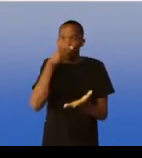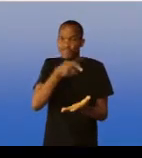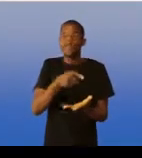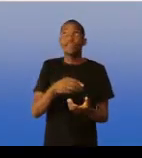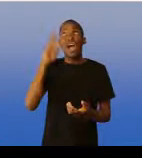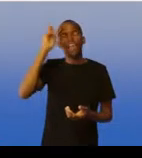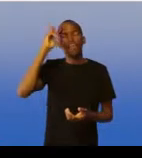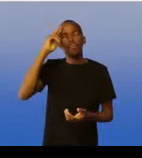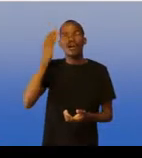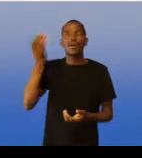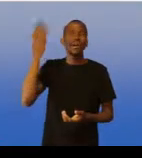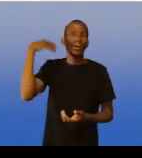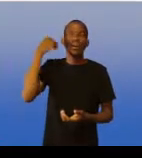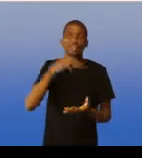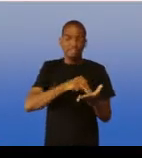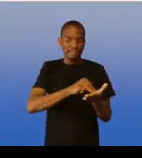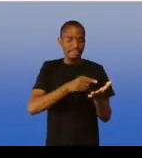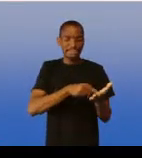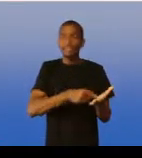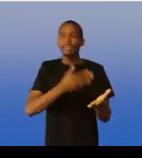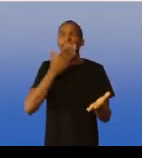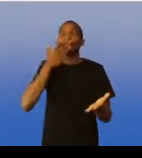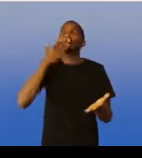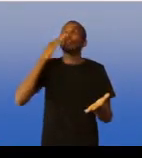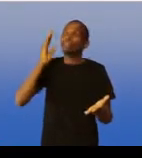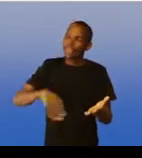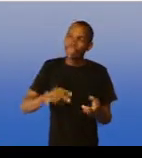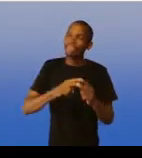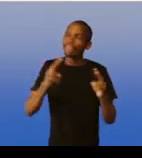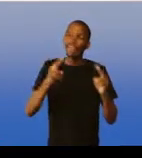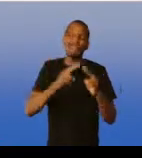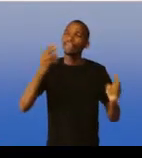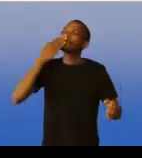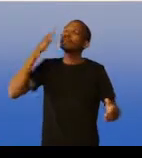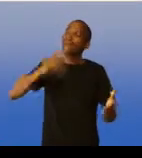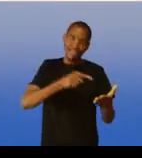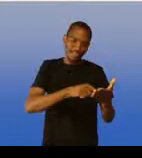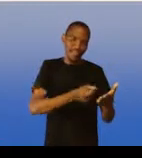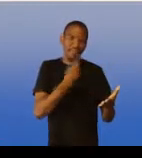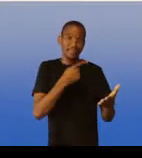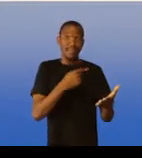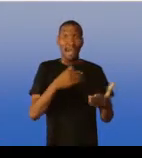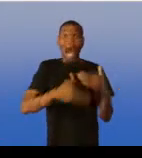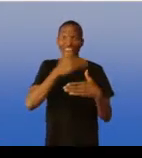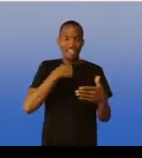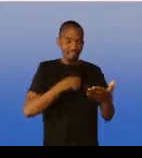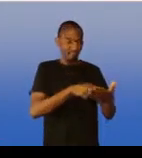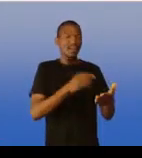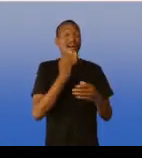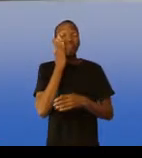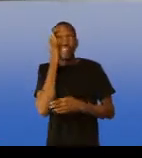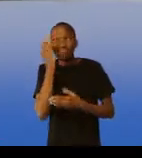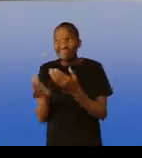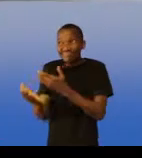very, very odd drug. It was so bad. That drug, when I took it in the morning at